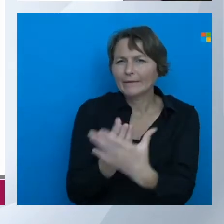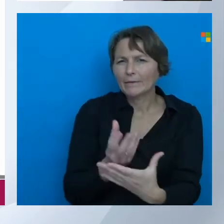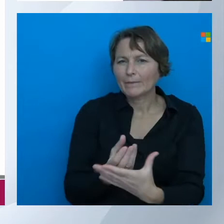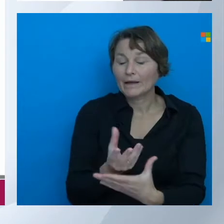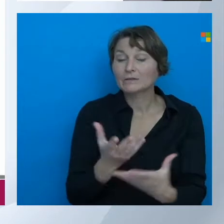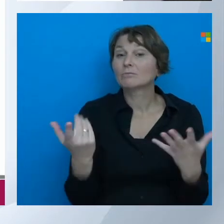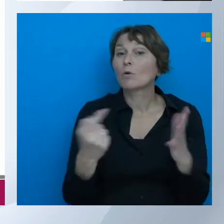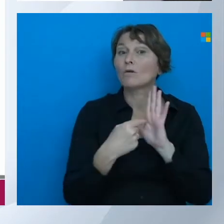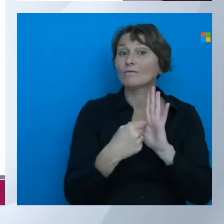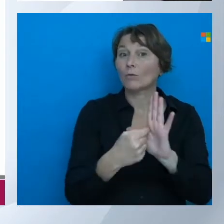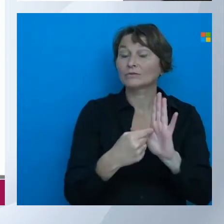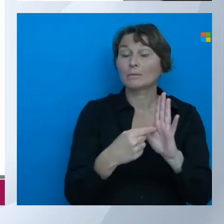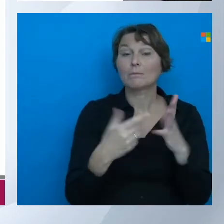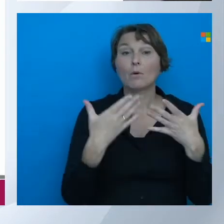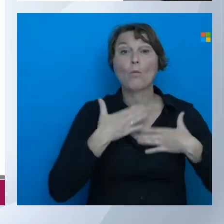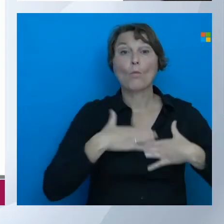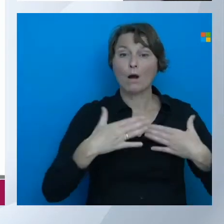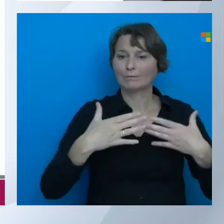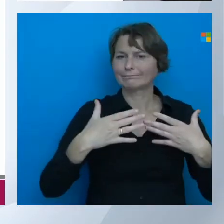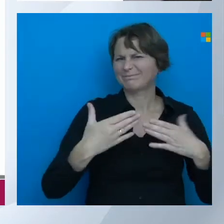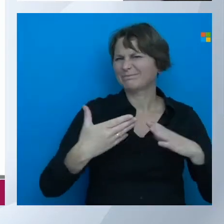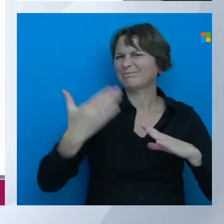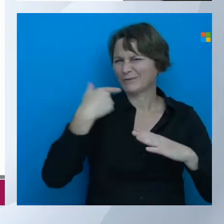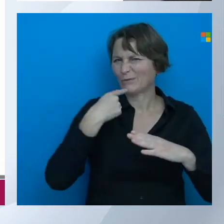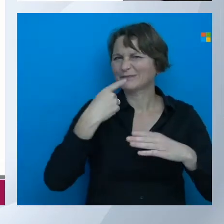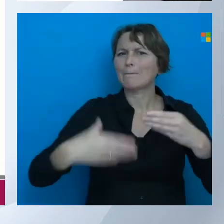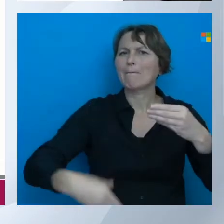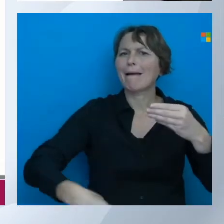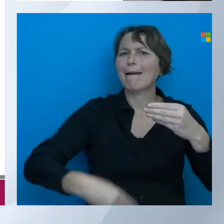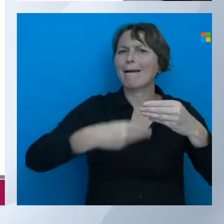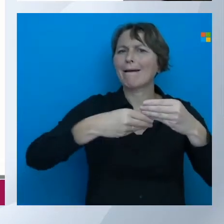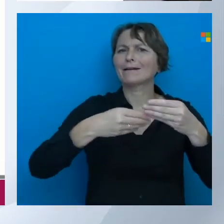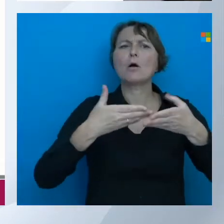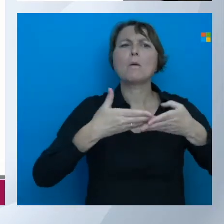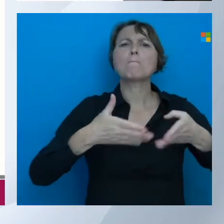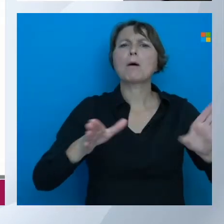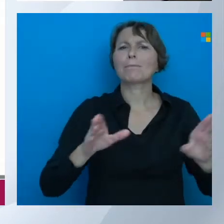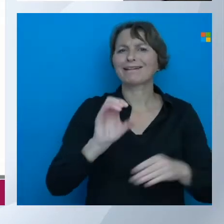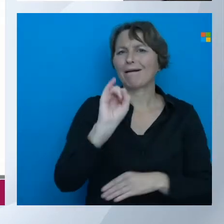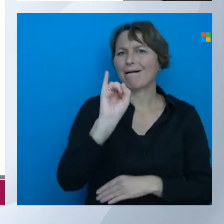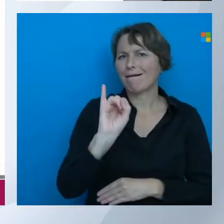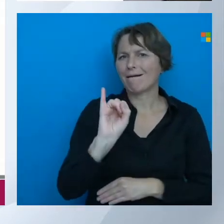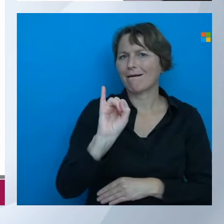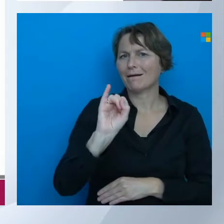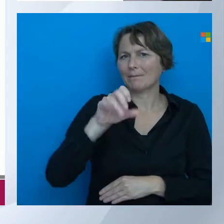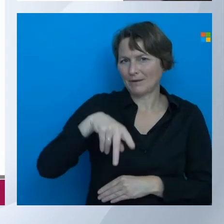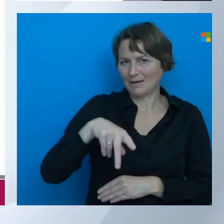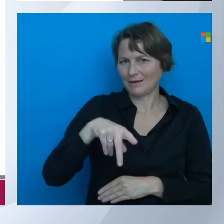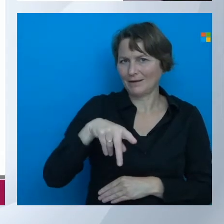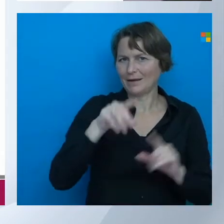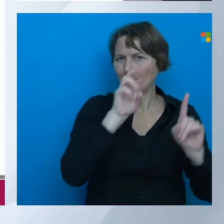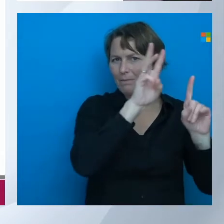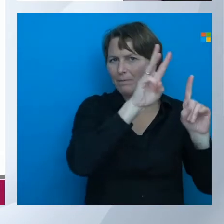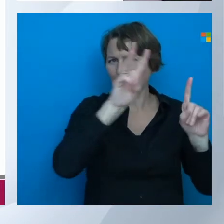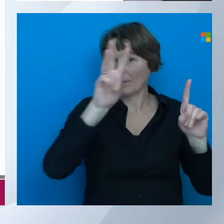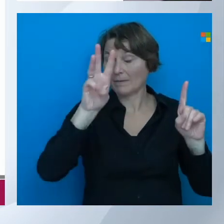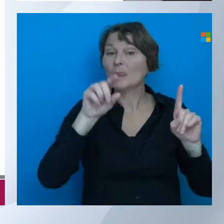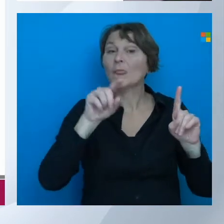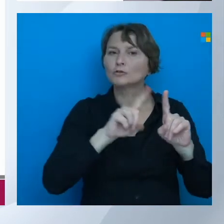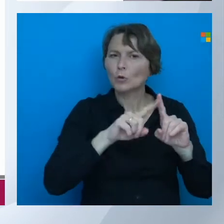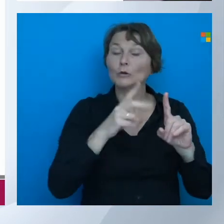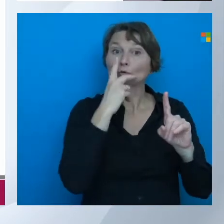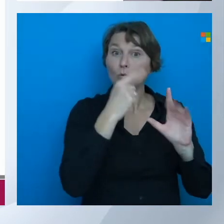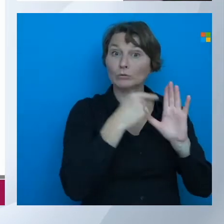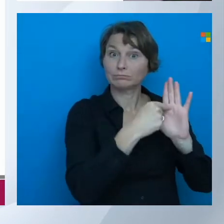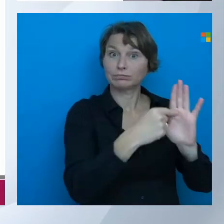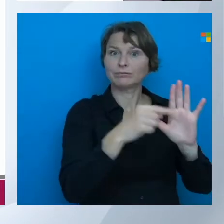IP address or deploy a public IP address. So it shows you the template formatting, the JSON itself,